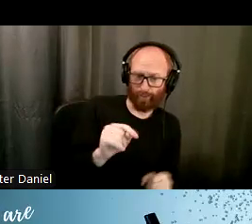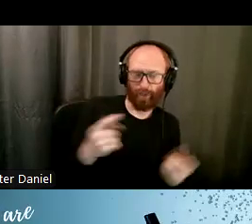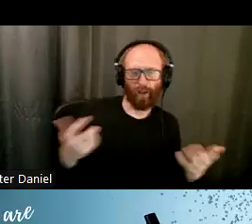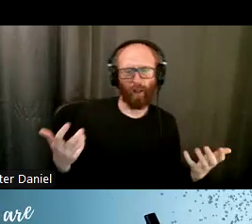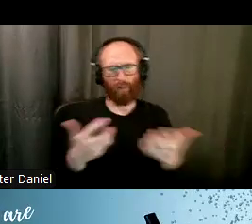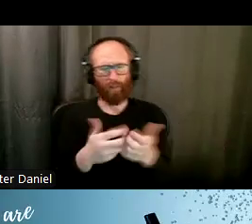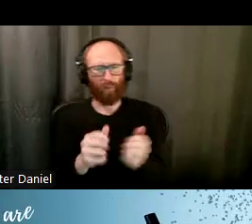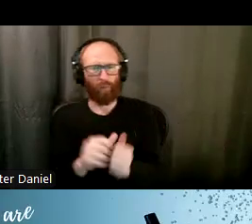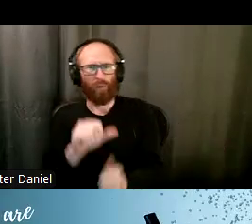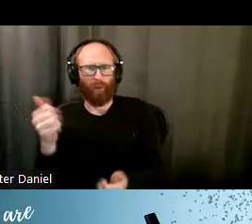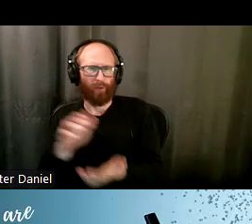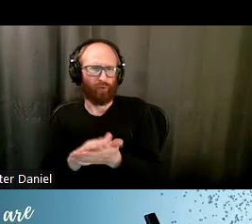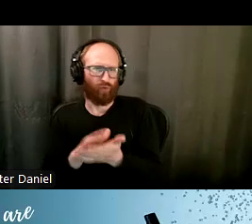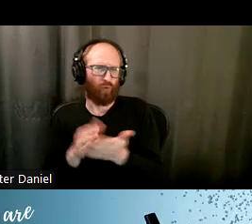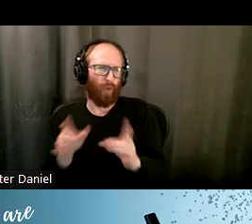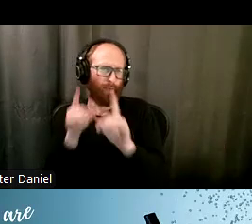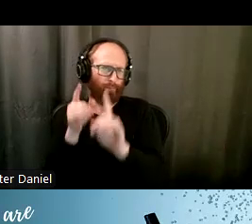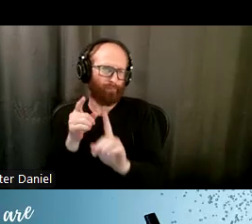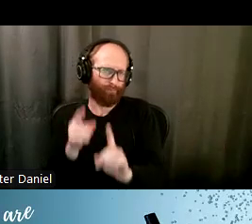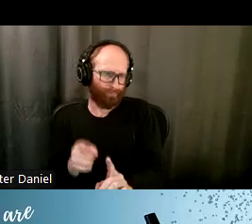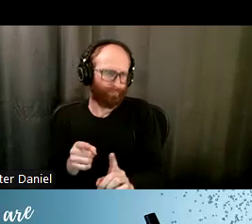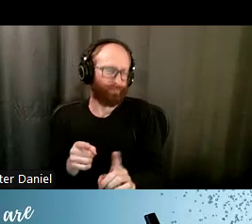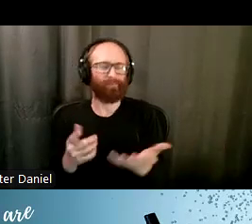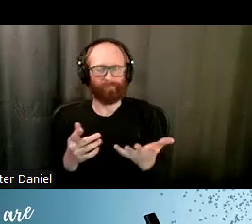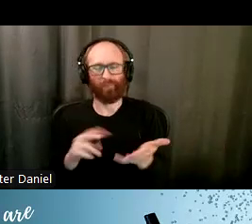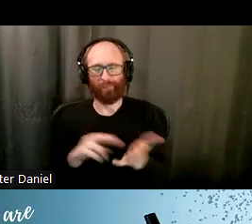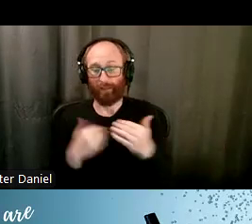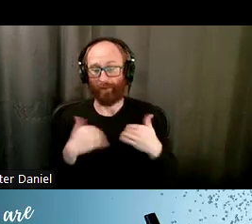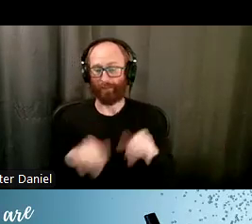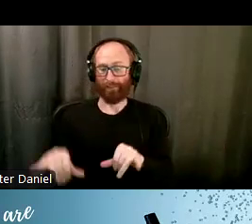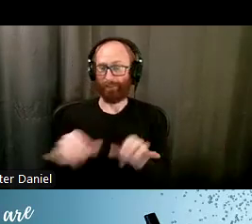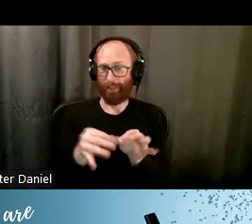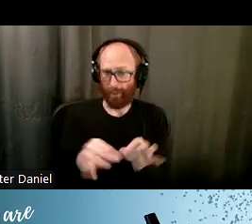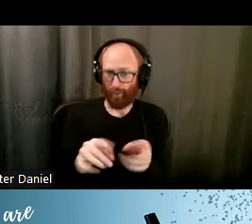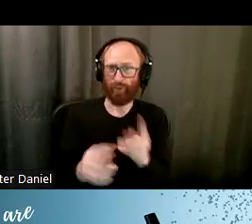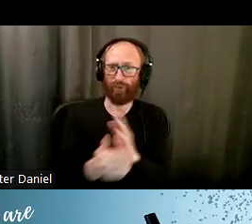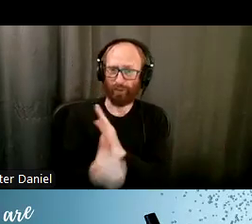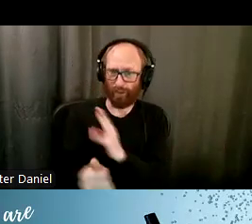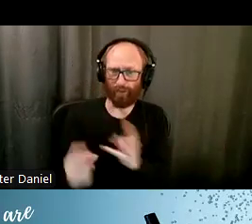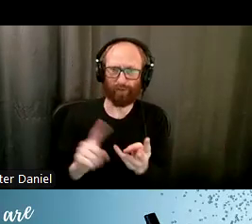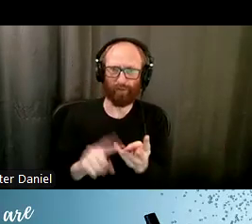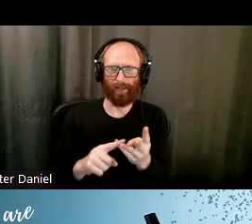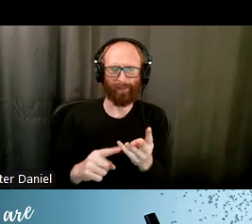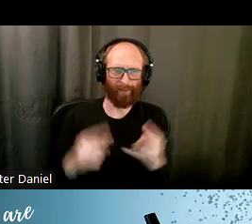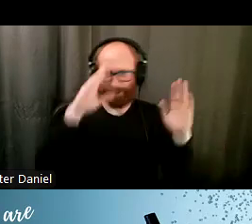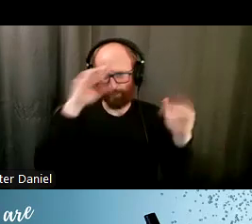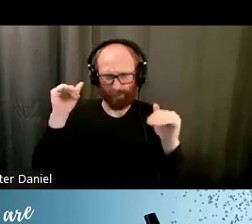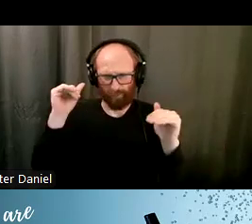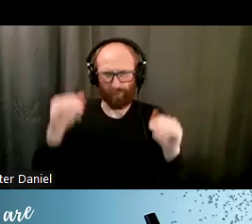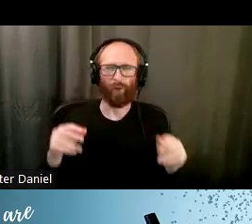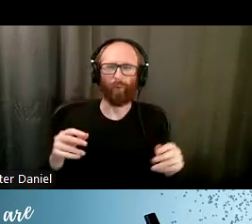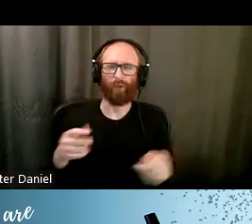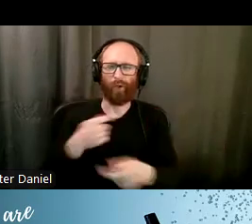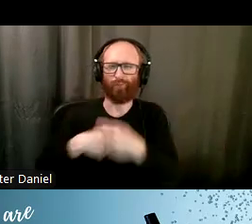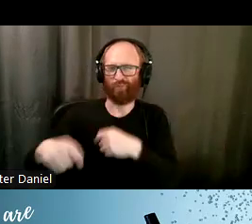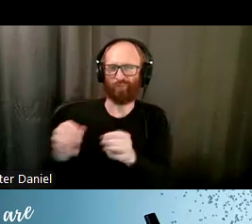other school-wide initiatives, building consistency in language, skills, and expectations,